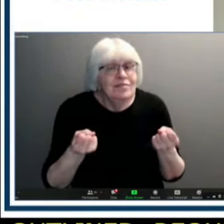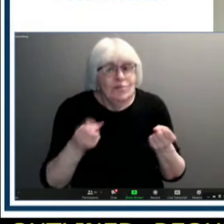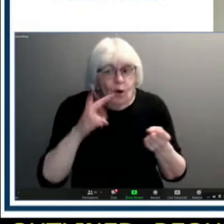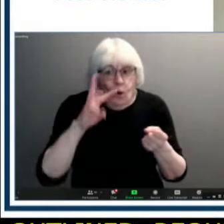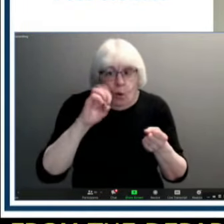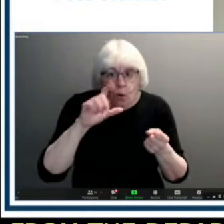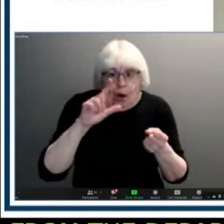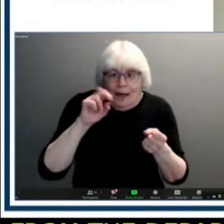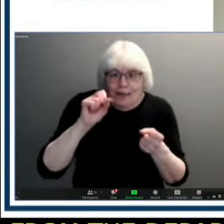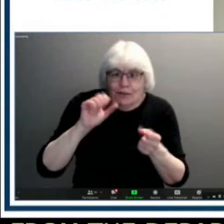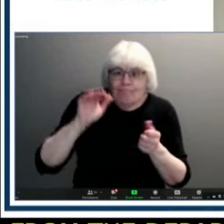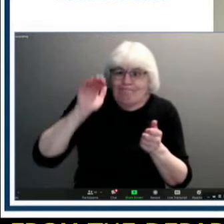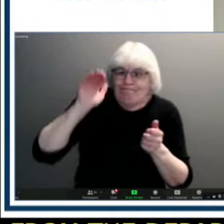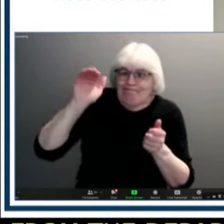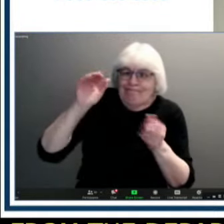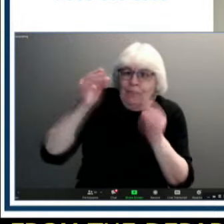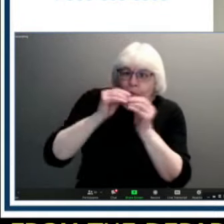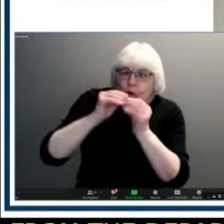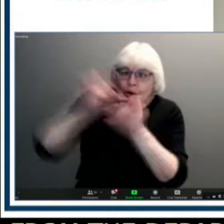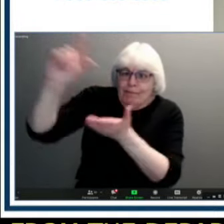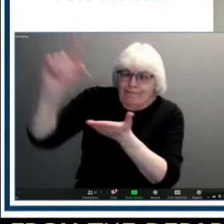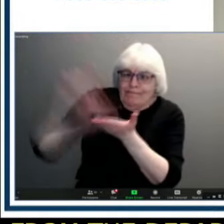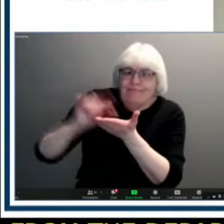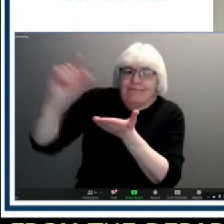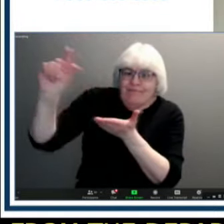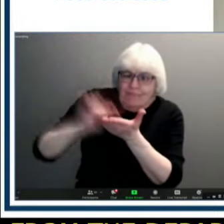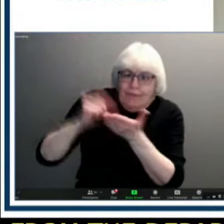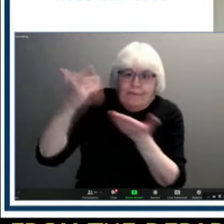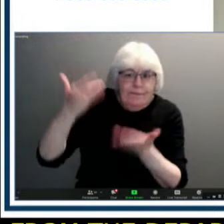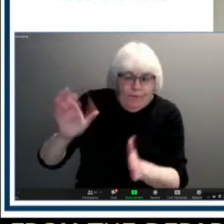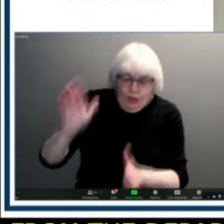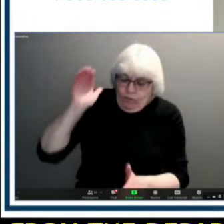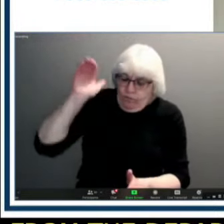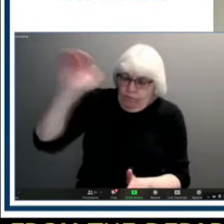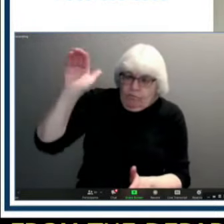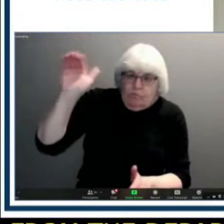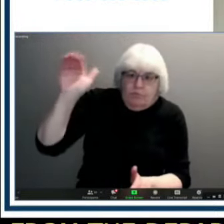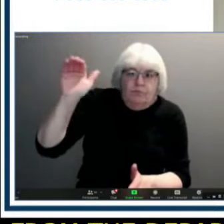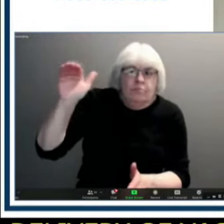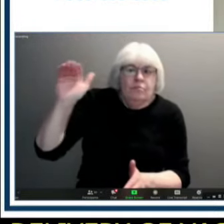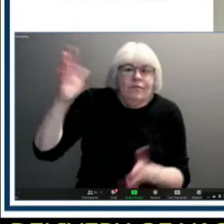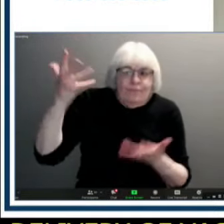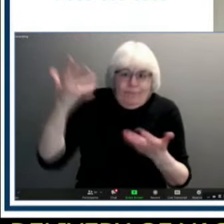ongoing requests. We continue to push the federal government to